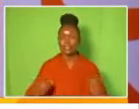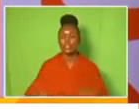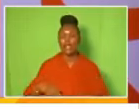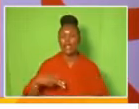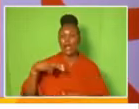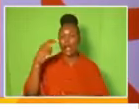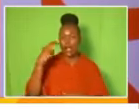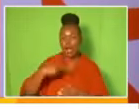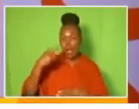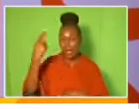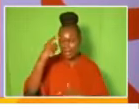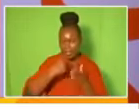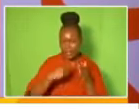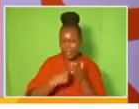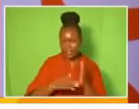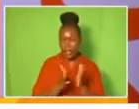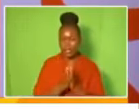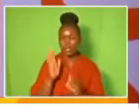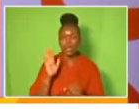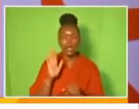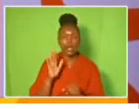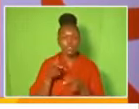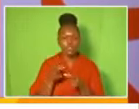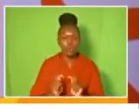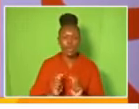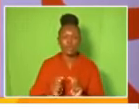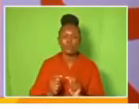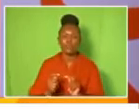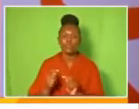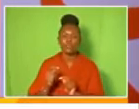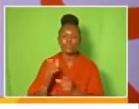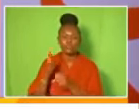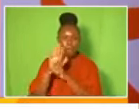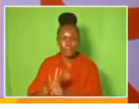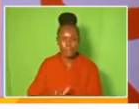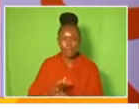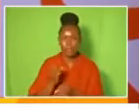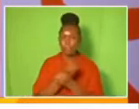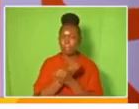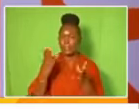and attempts to kill multi-party system of government, among others.